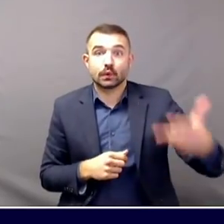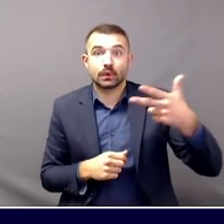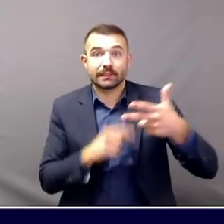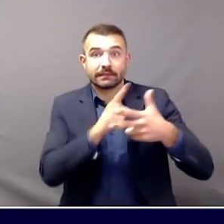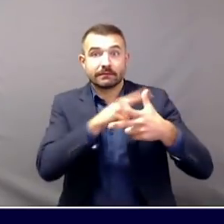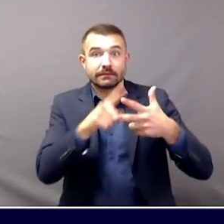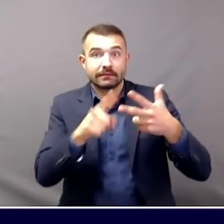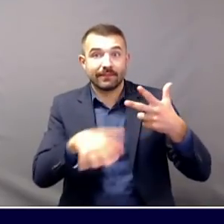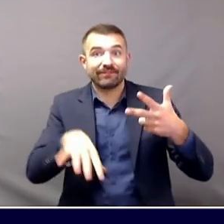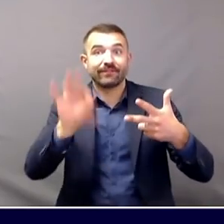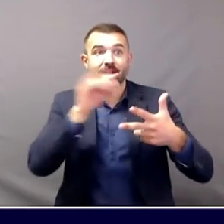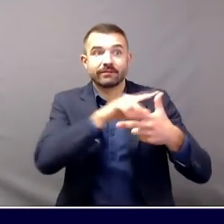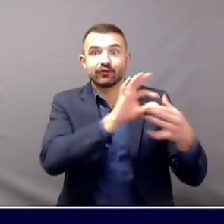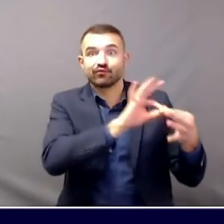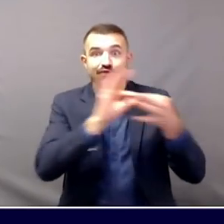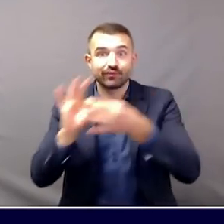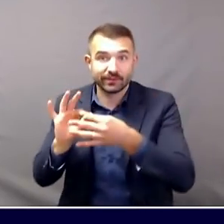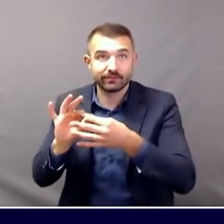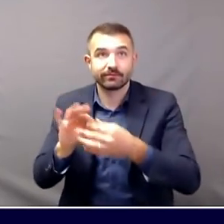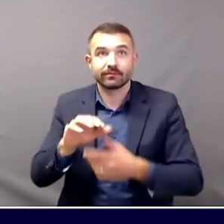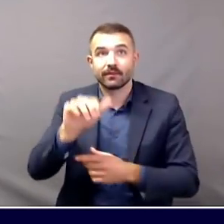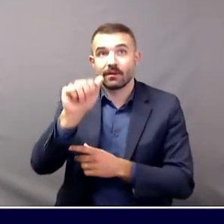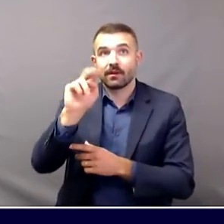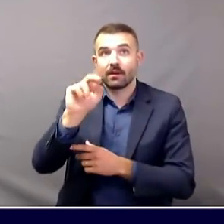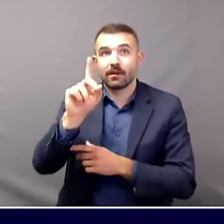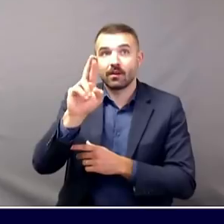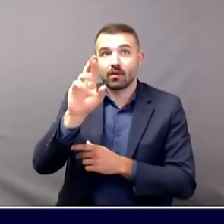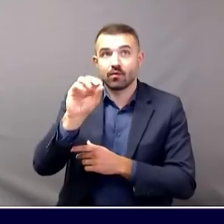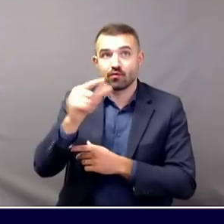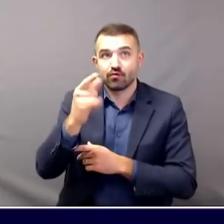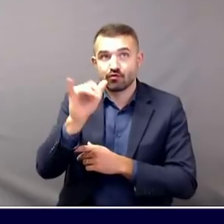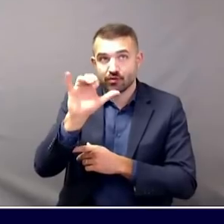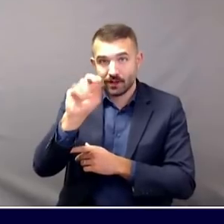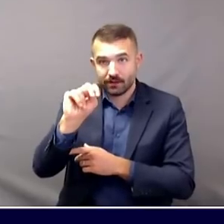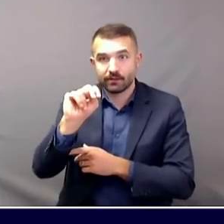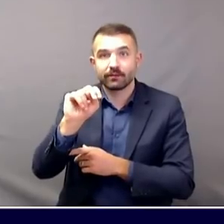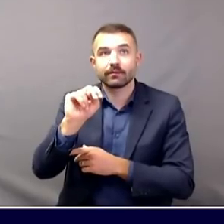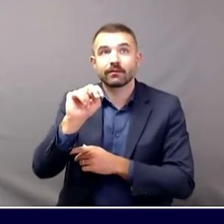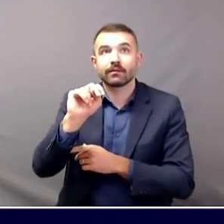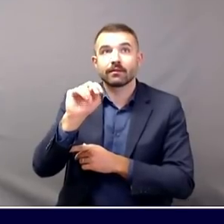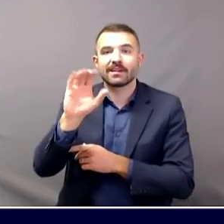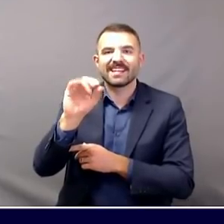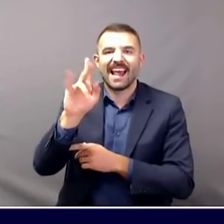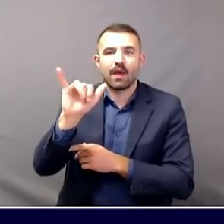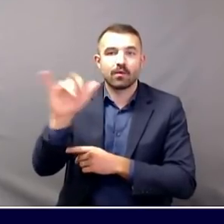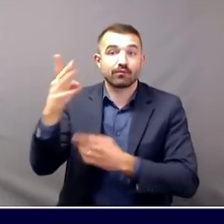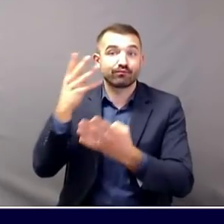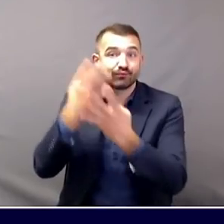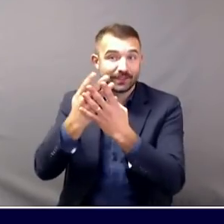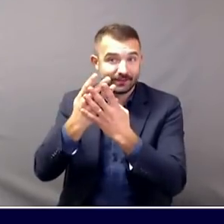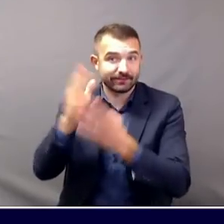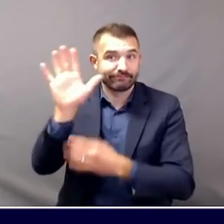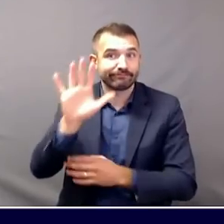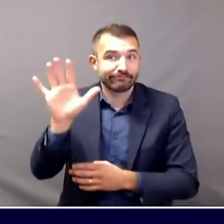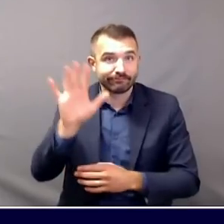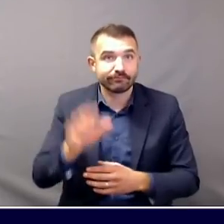with the Androscoggin County Jail. We've also opened an investigation into the Community Concepts